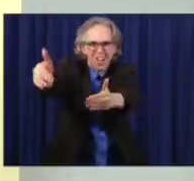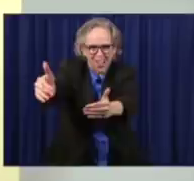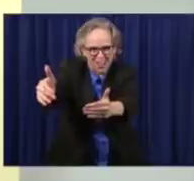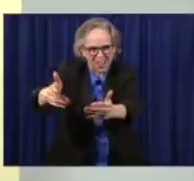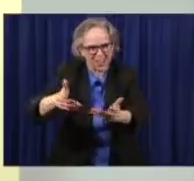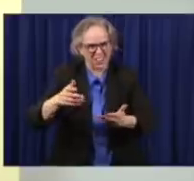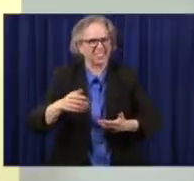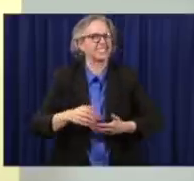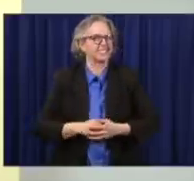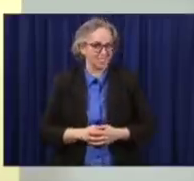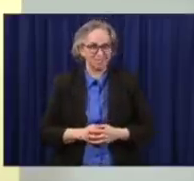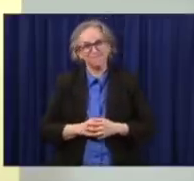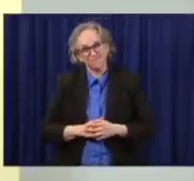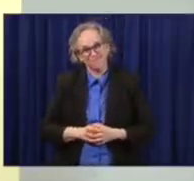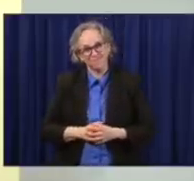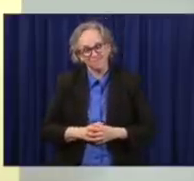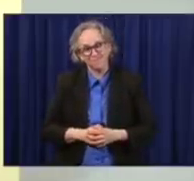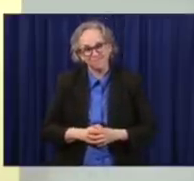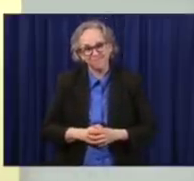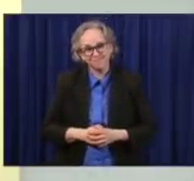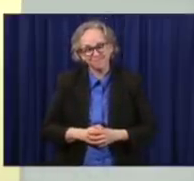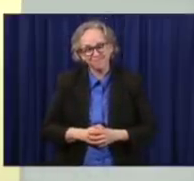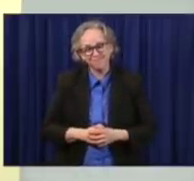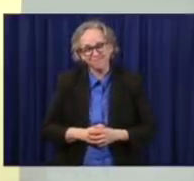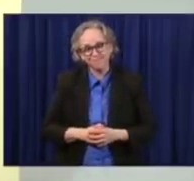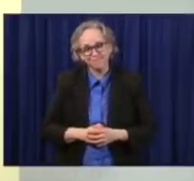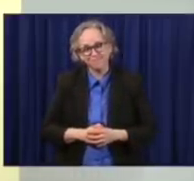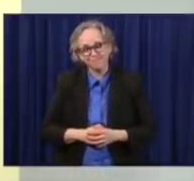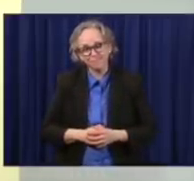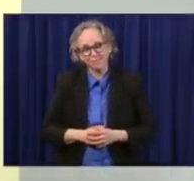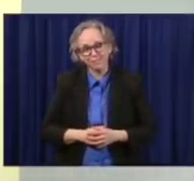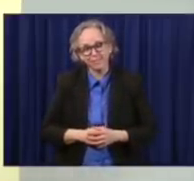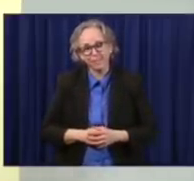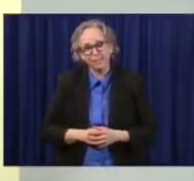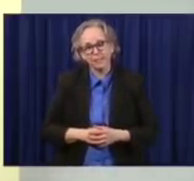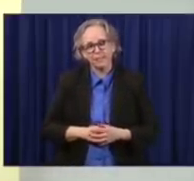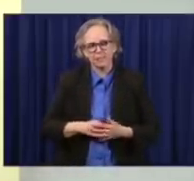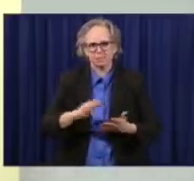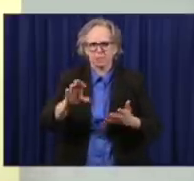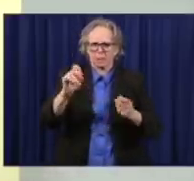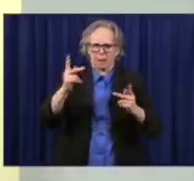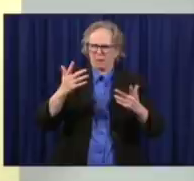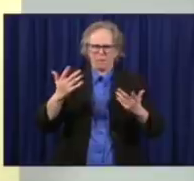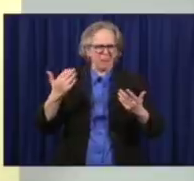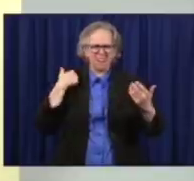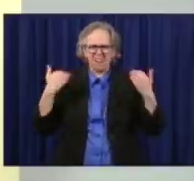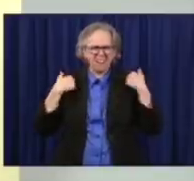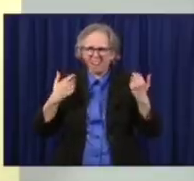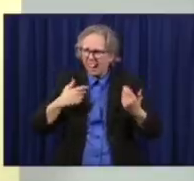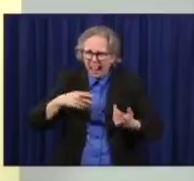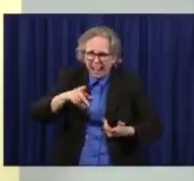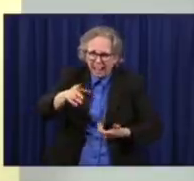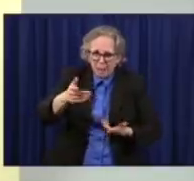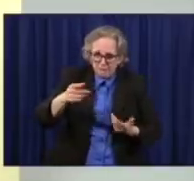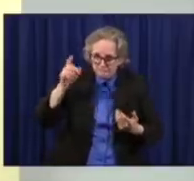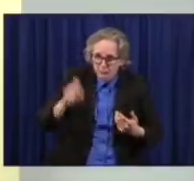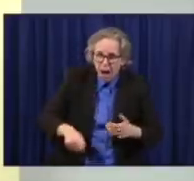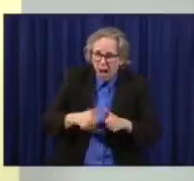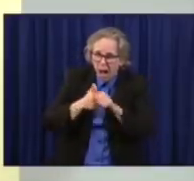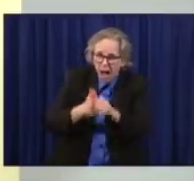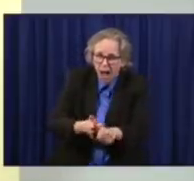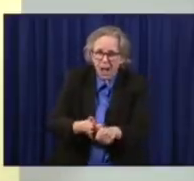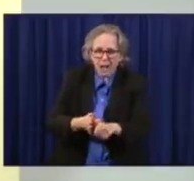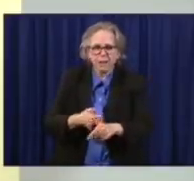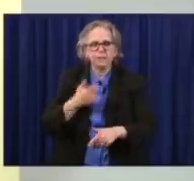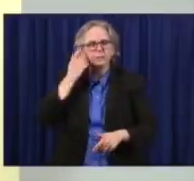say that I get a lot of questions about, well, do I need to do this or do you do that? You understand what the spirit of this is